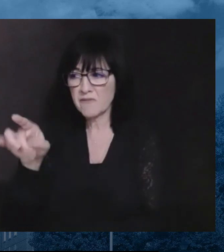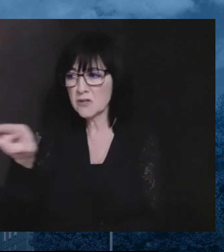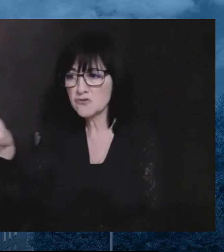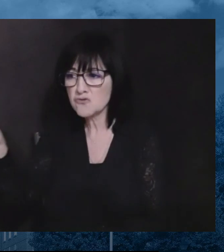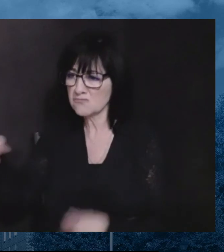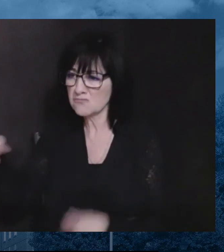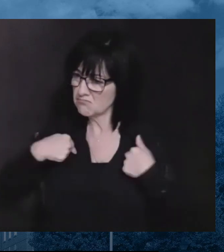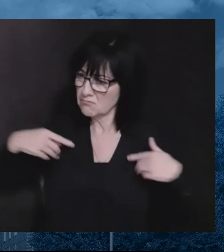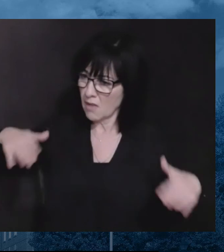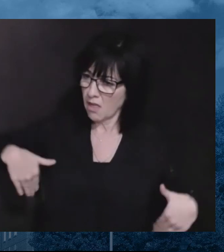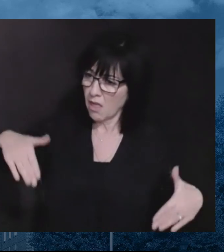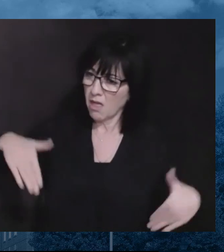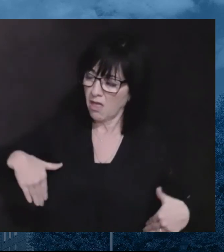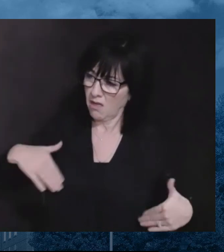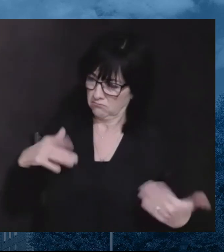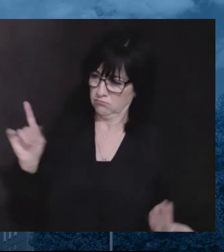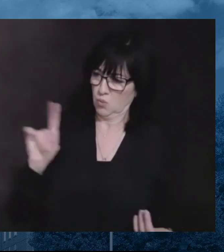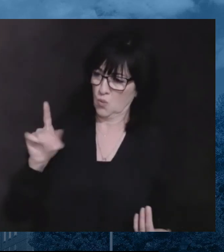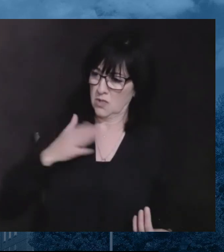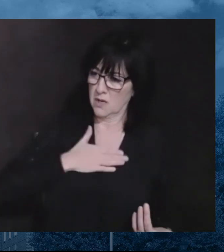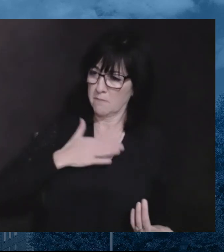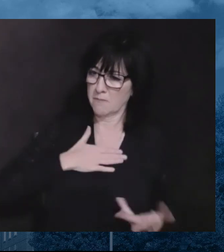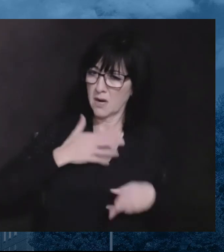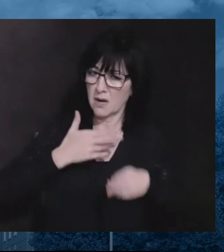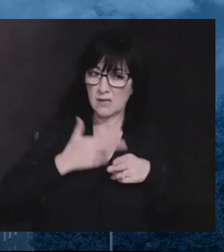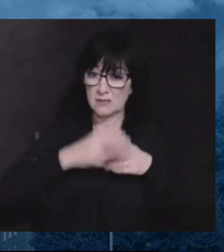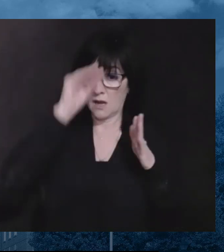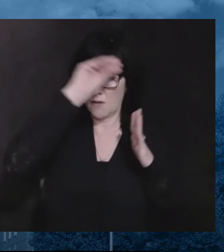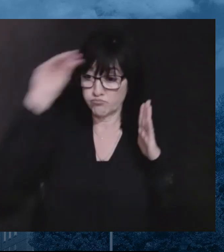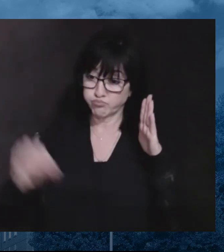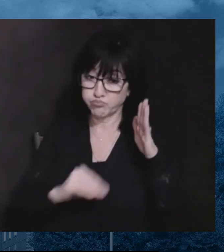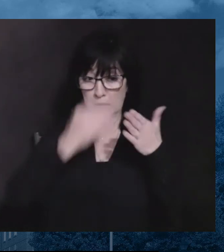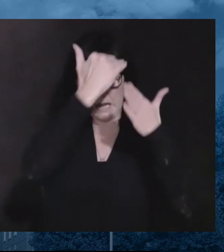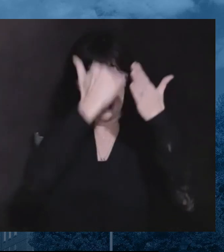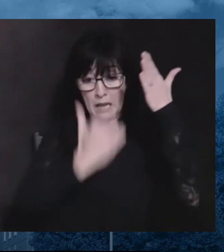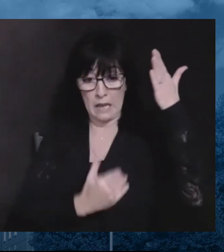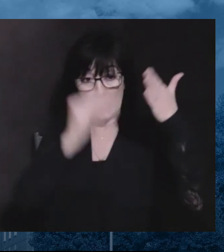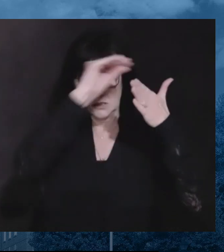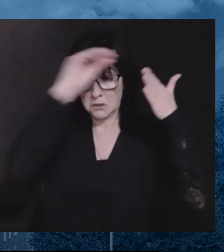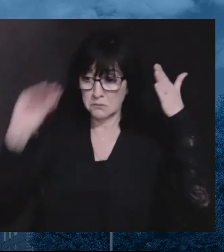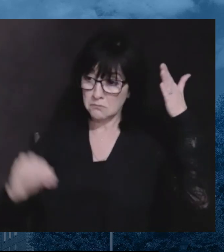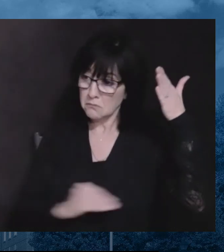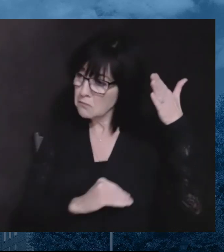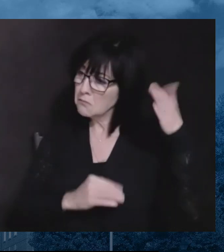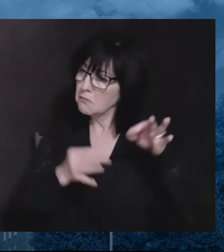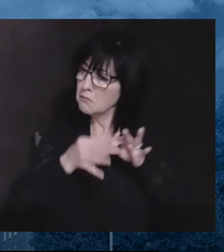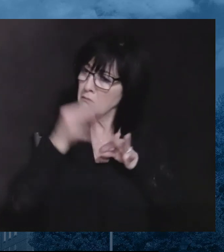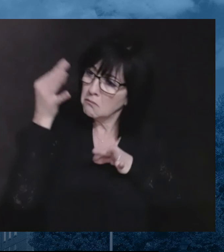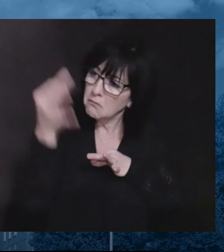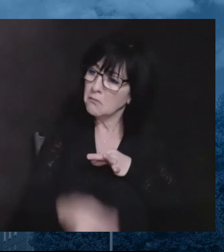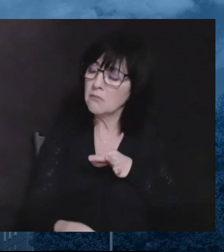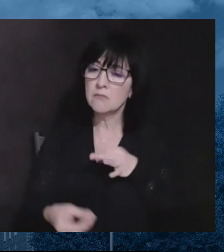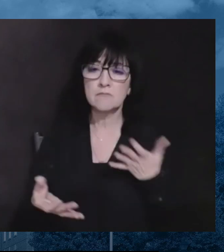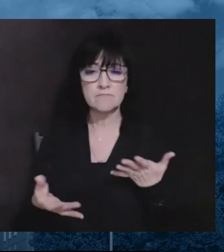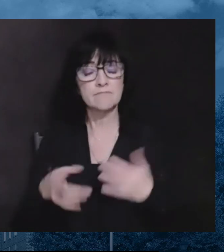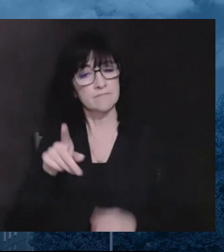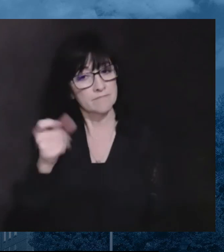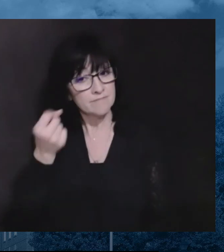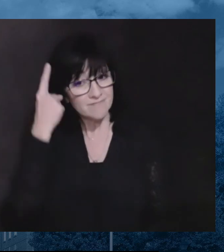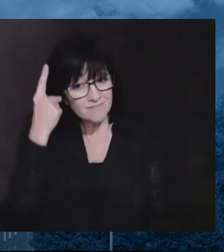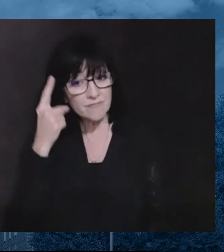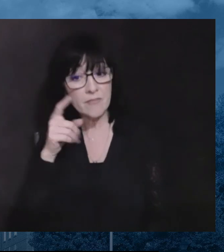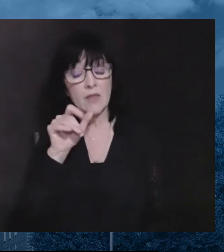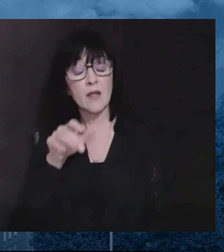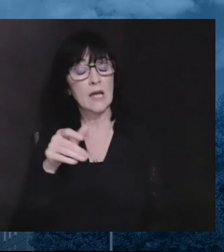Yeah, I'm happy to take that one. So, you know, I think first it's important to know that for 1A, for phase 1A, there's 70,000